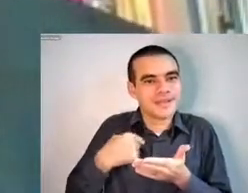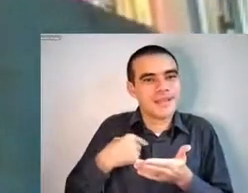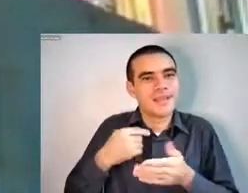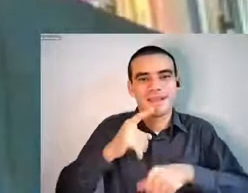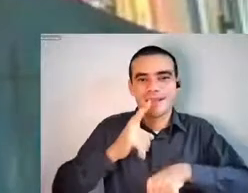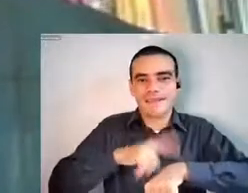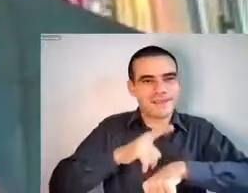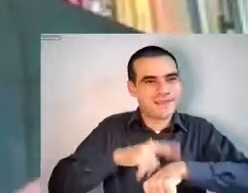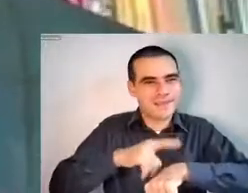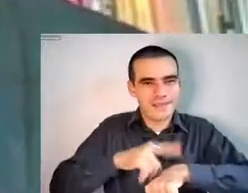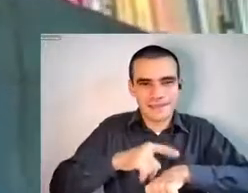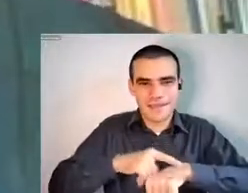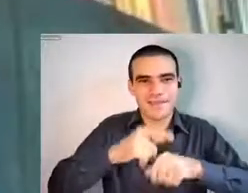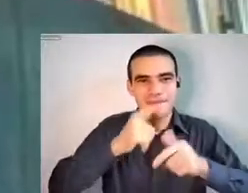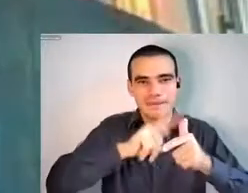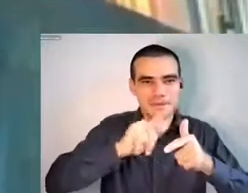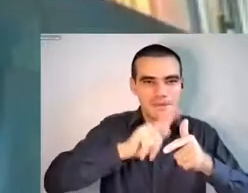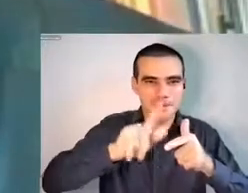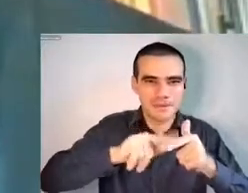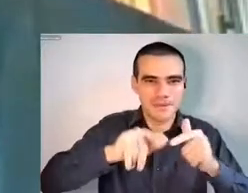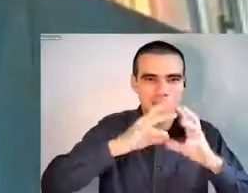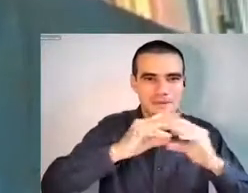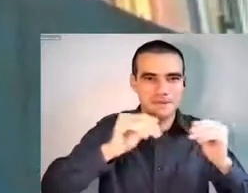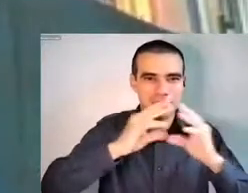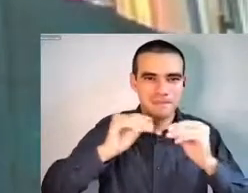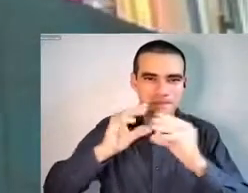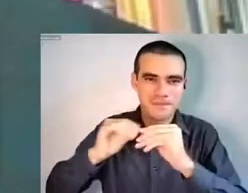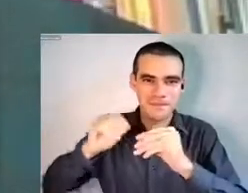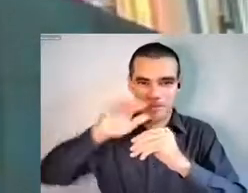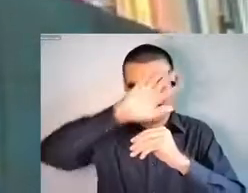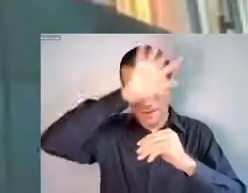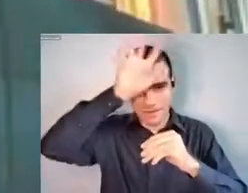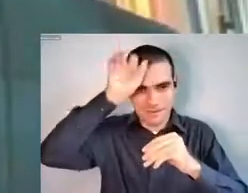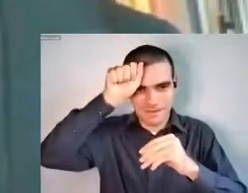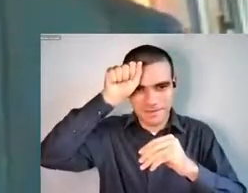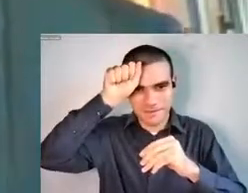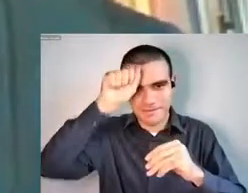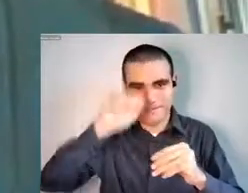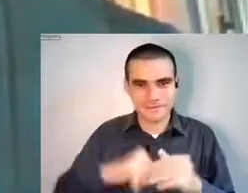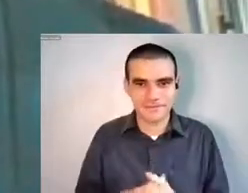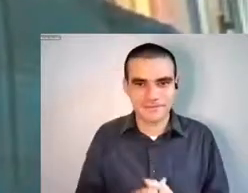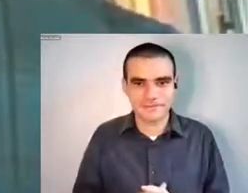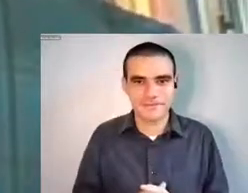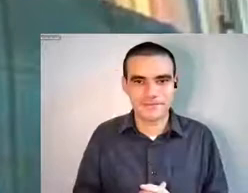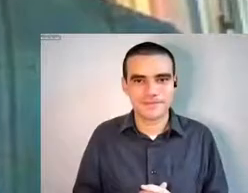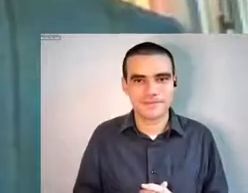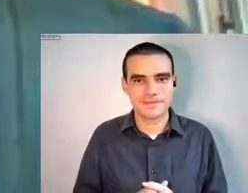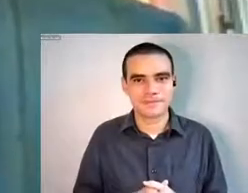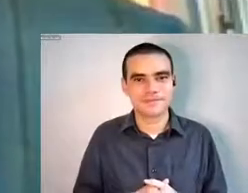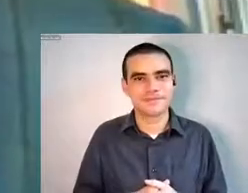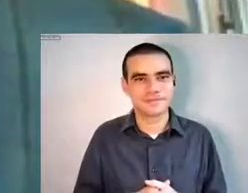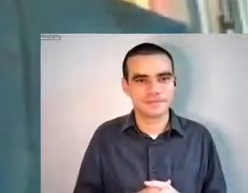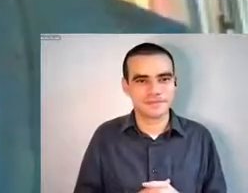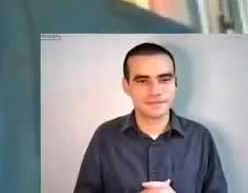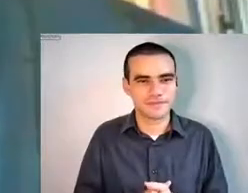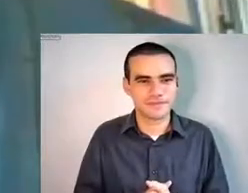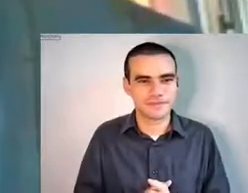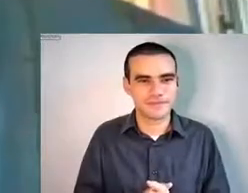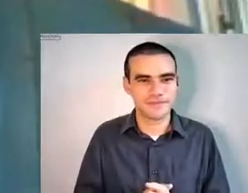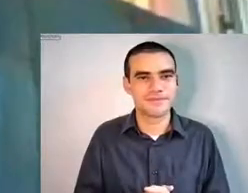and I spend most of my time defining problems to affect this part of Amazon and this part of the